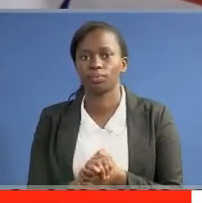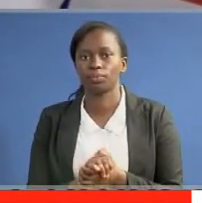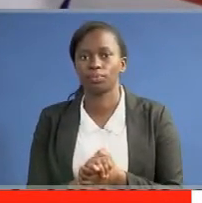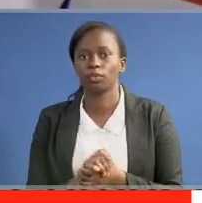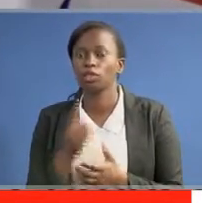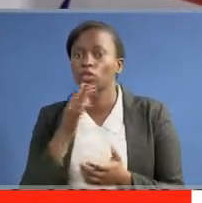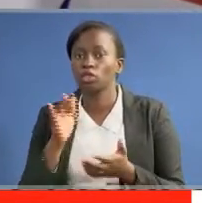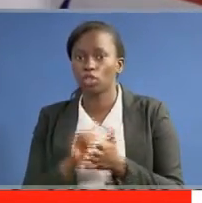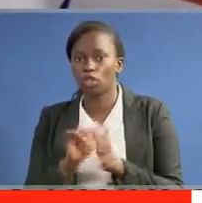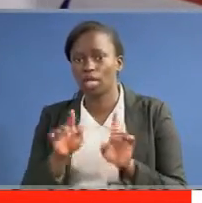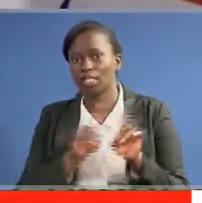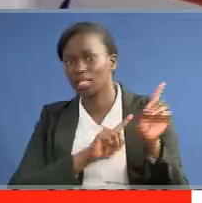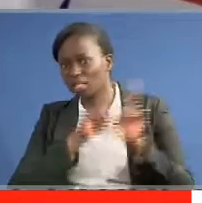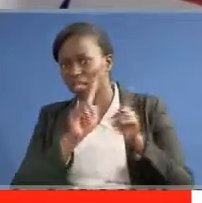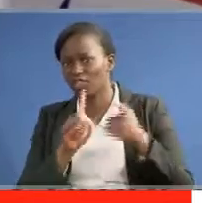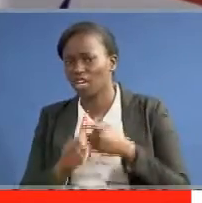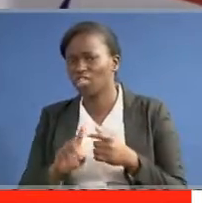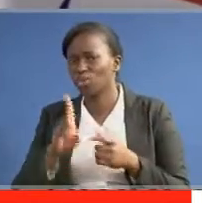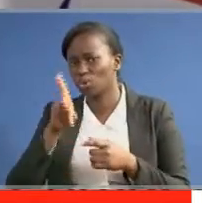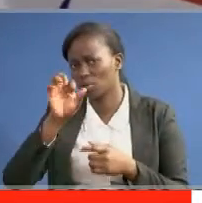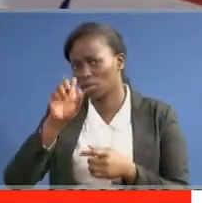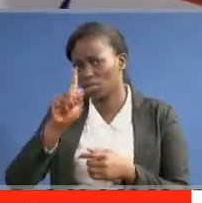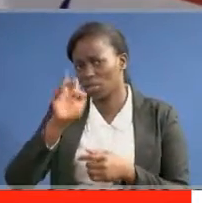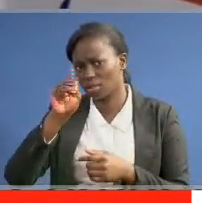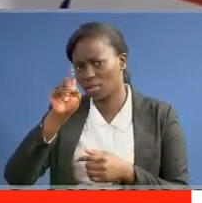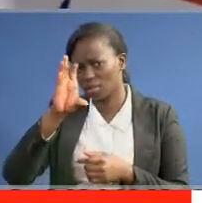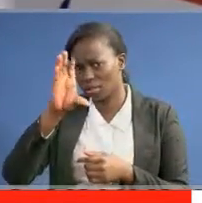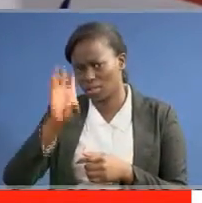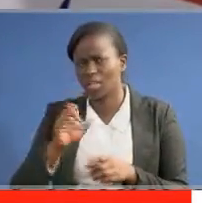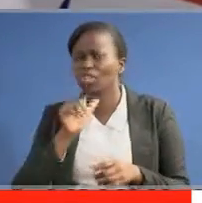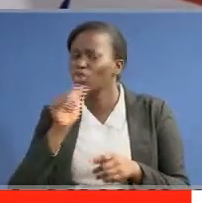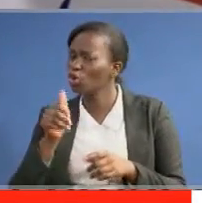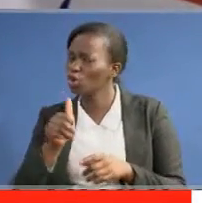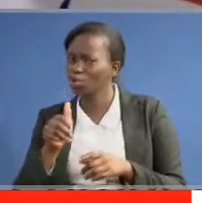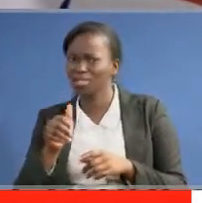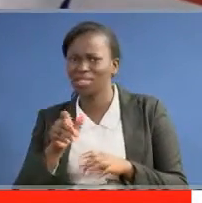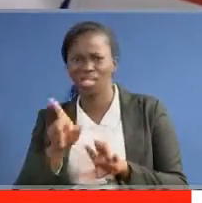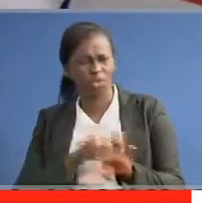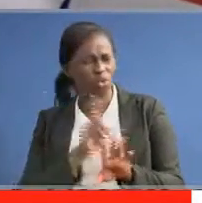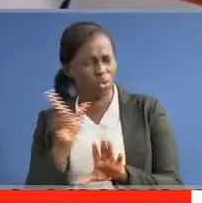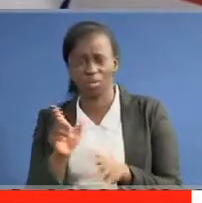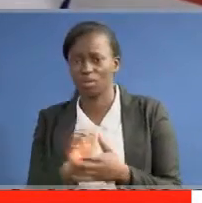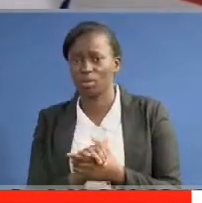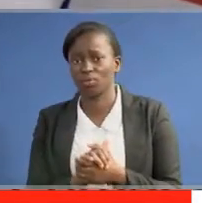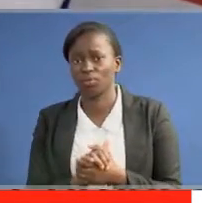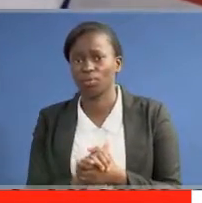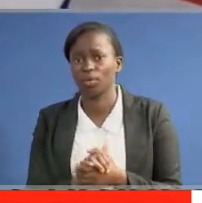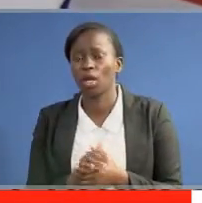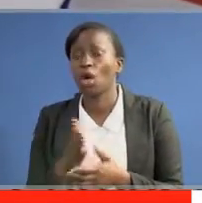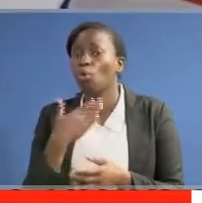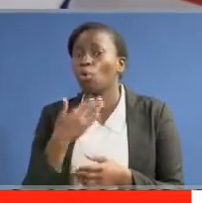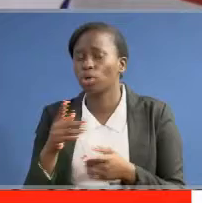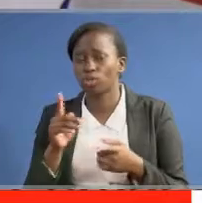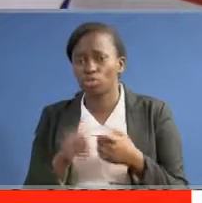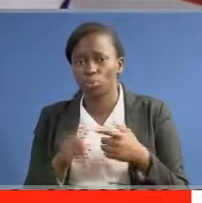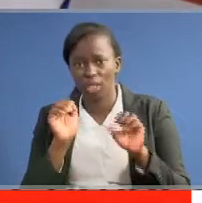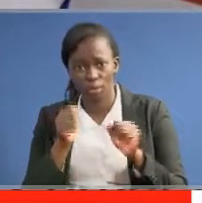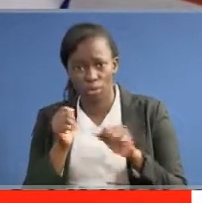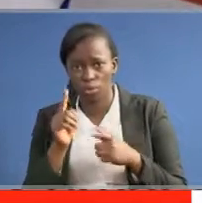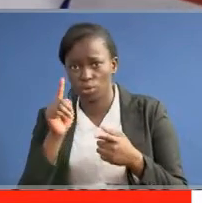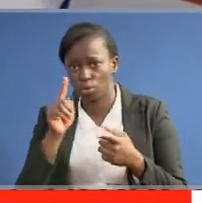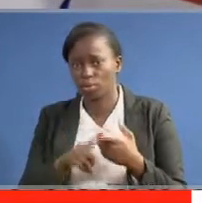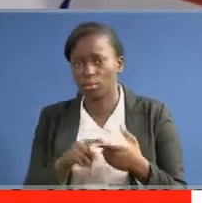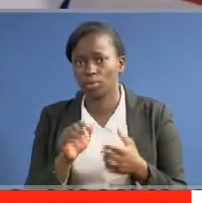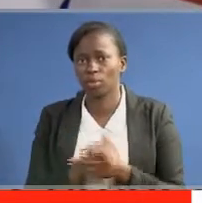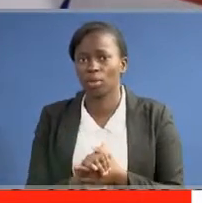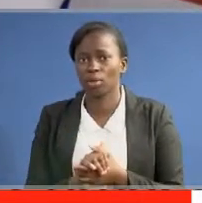so that traveling to a distance, go to see a market is not no longer necessary. So we want to be able to, you